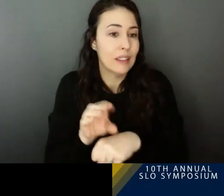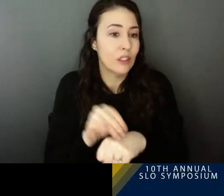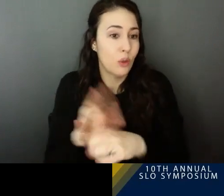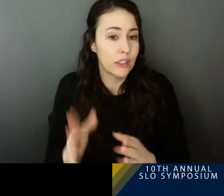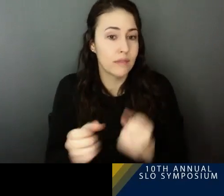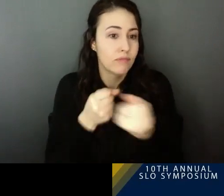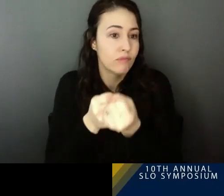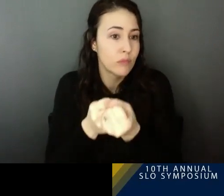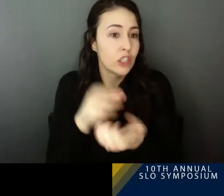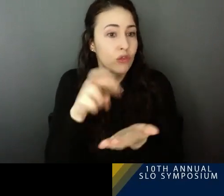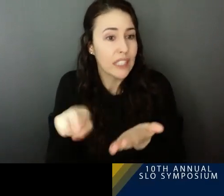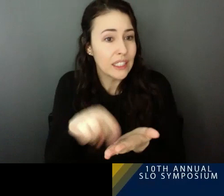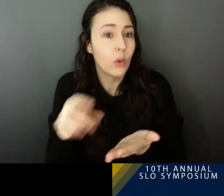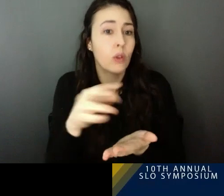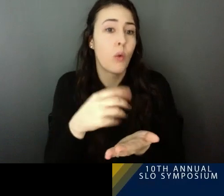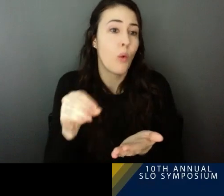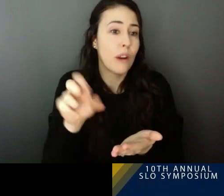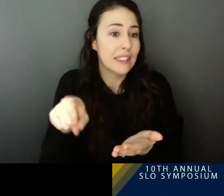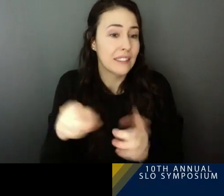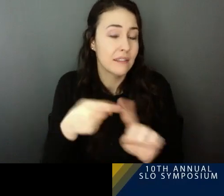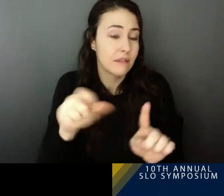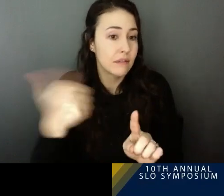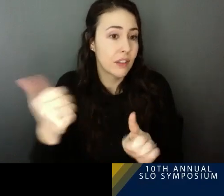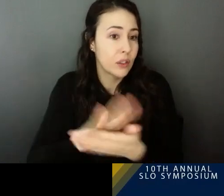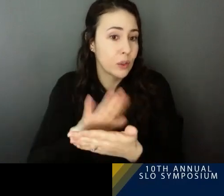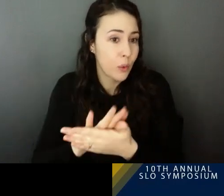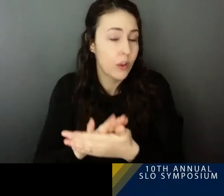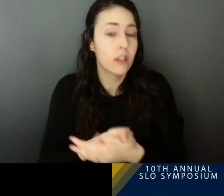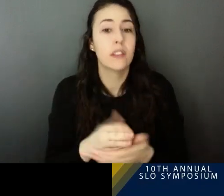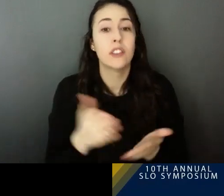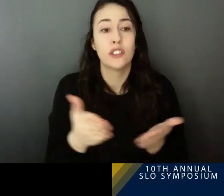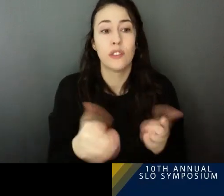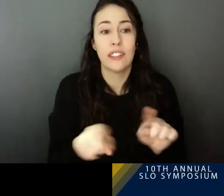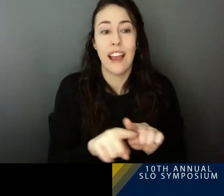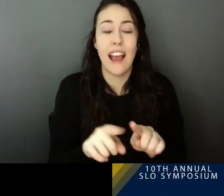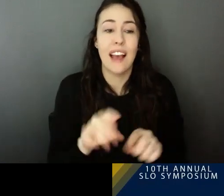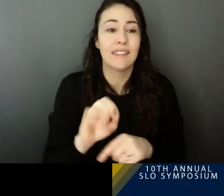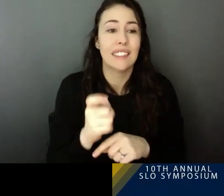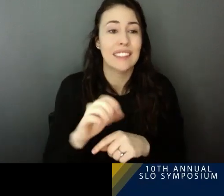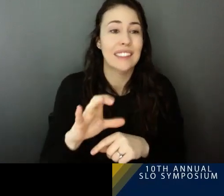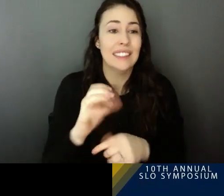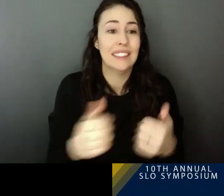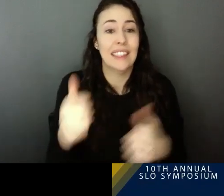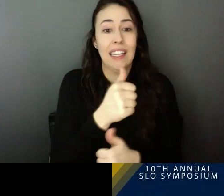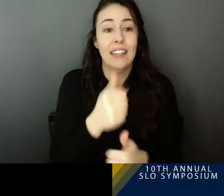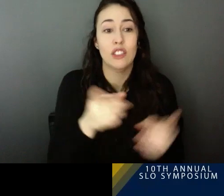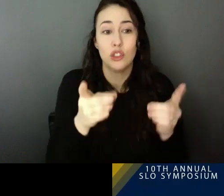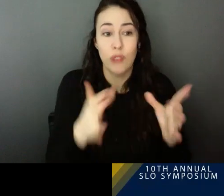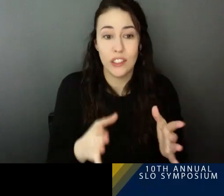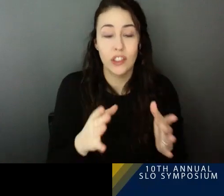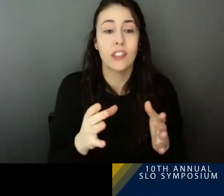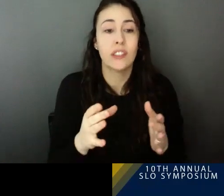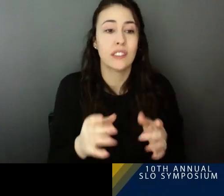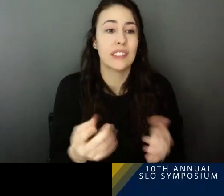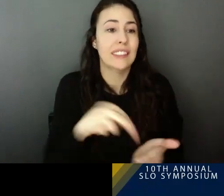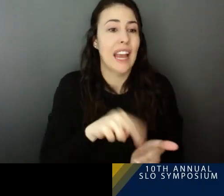needs of schools, organizations, and educators, serving as the executive director of Stand Up for Great Schools, and